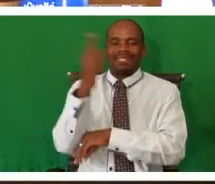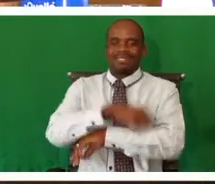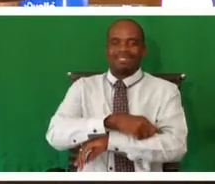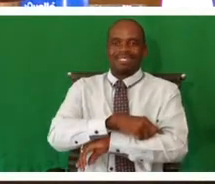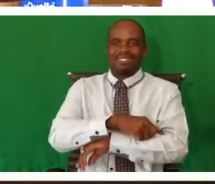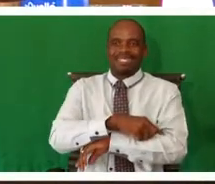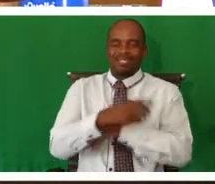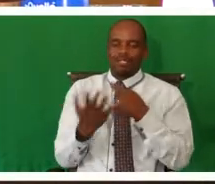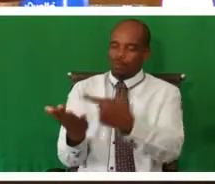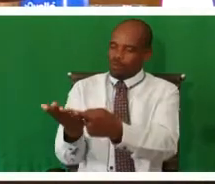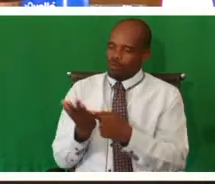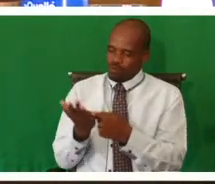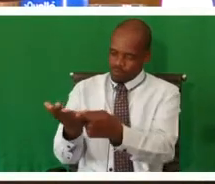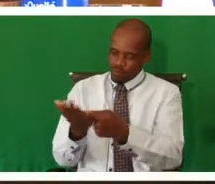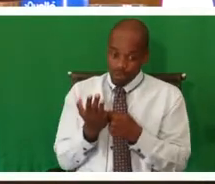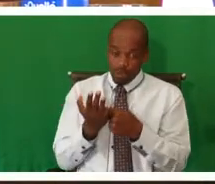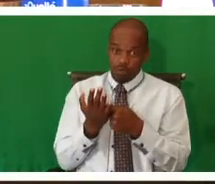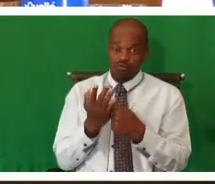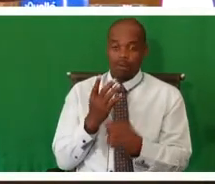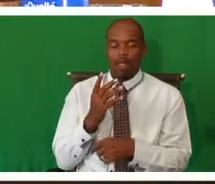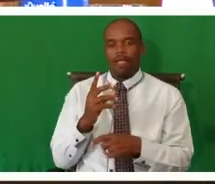SOPA.